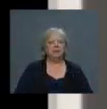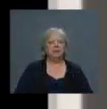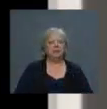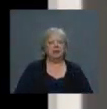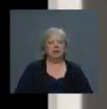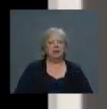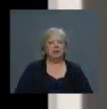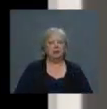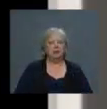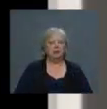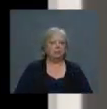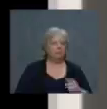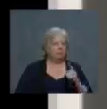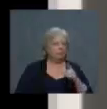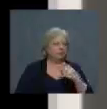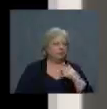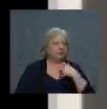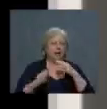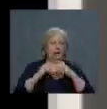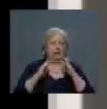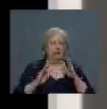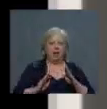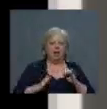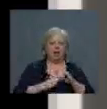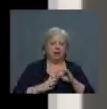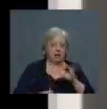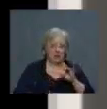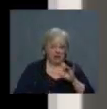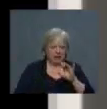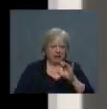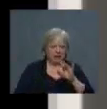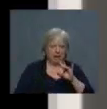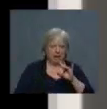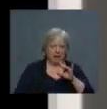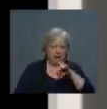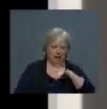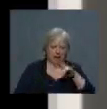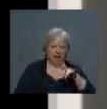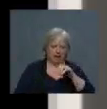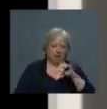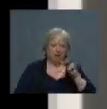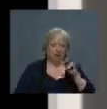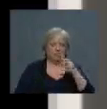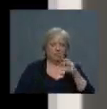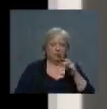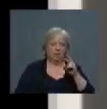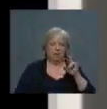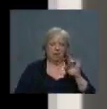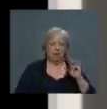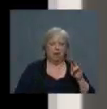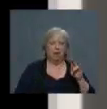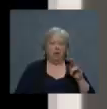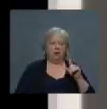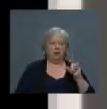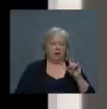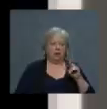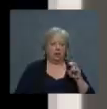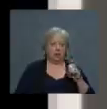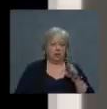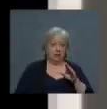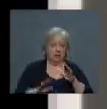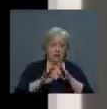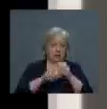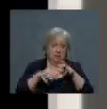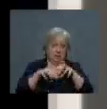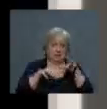there's a house that is it 8807 Herrick Lane that's right next door? Yes, ma'am. Mm-hmm. Okay. You purchased that. Yes. Do